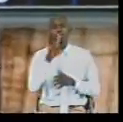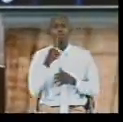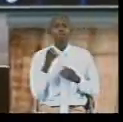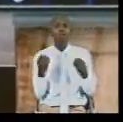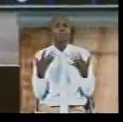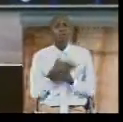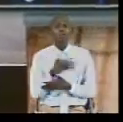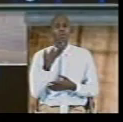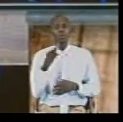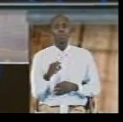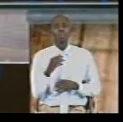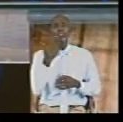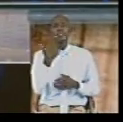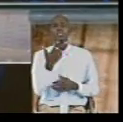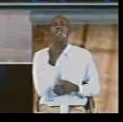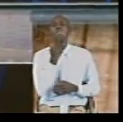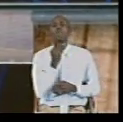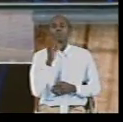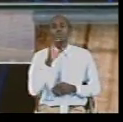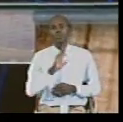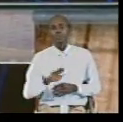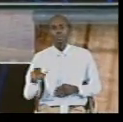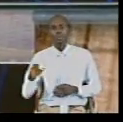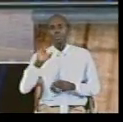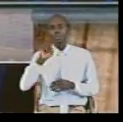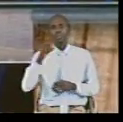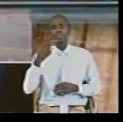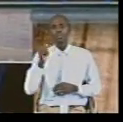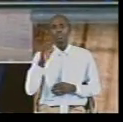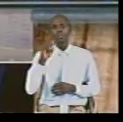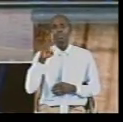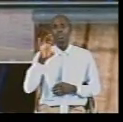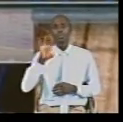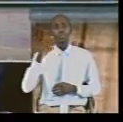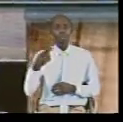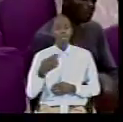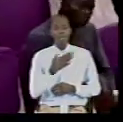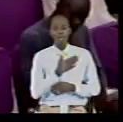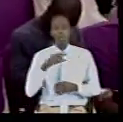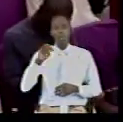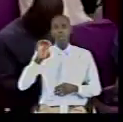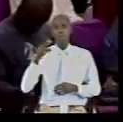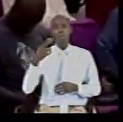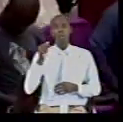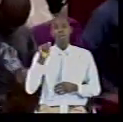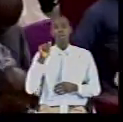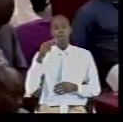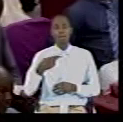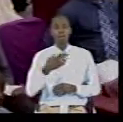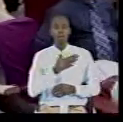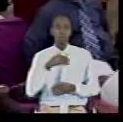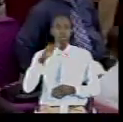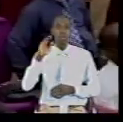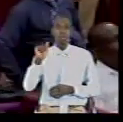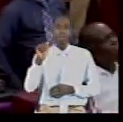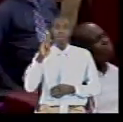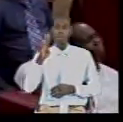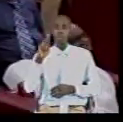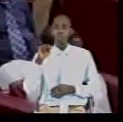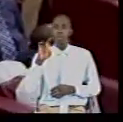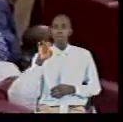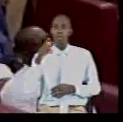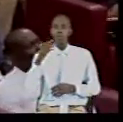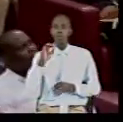and Abednego, they went in and they came out. You will come out. And all the Pharisees and all the